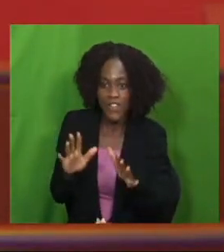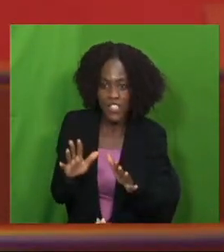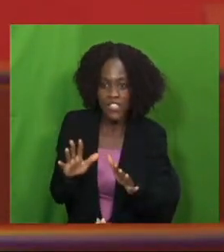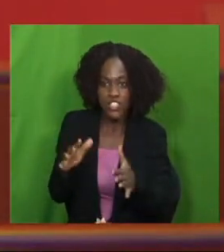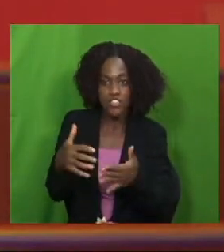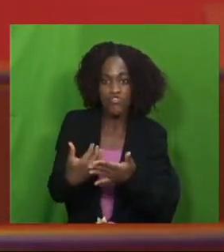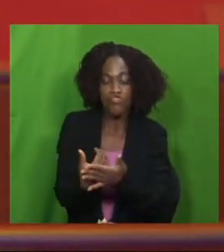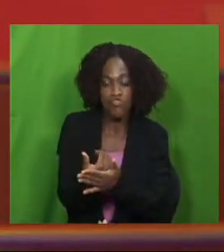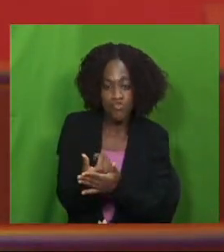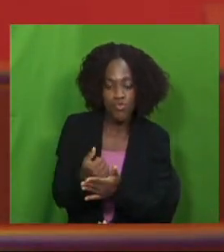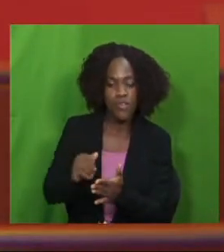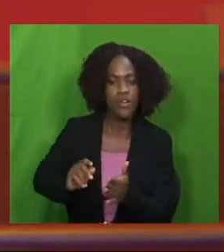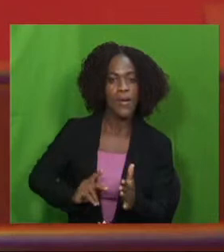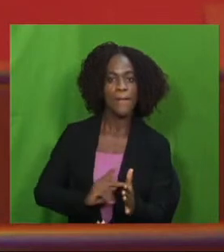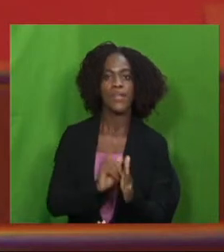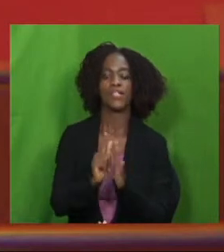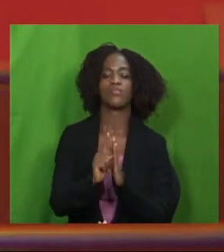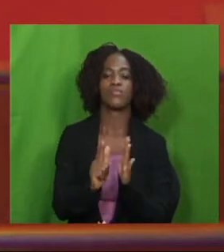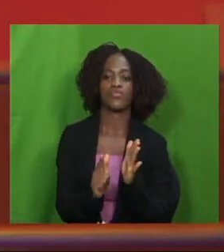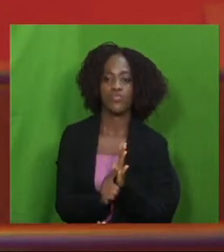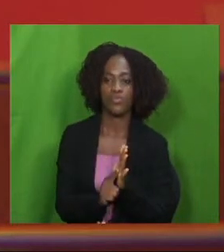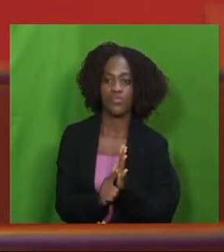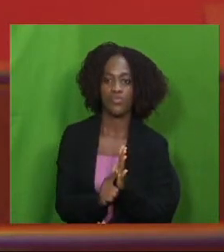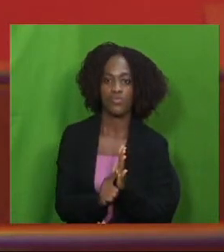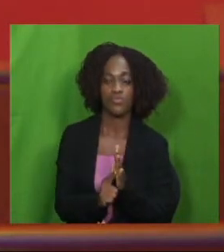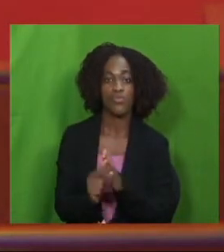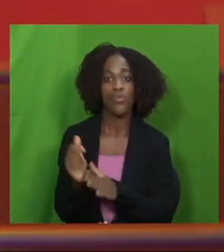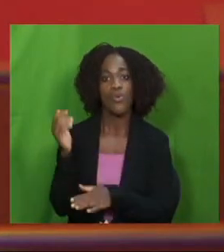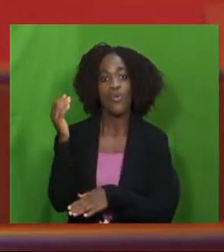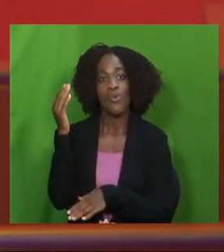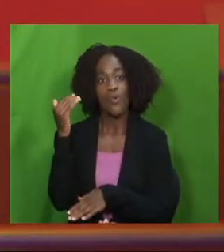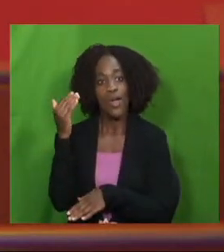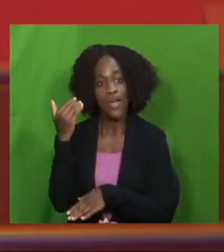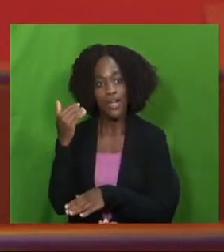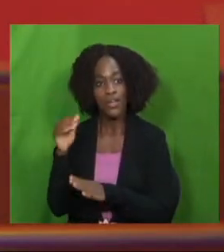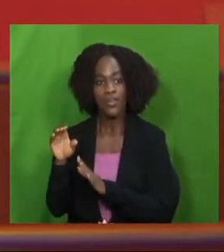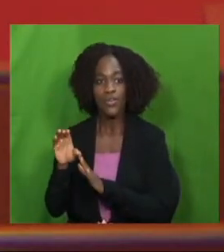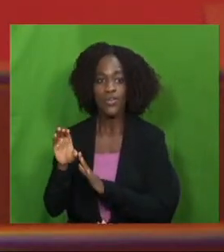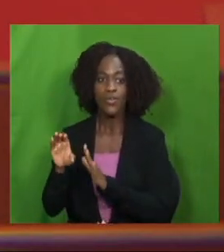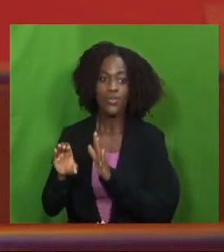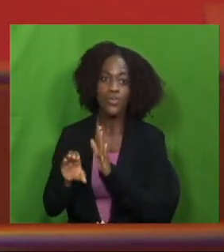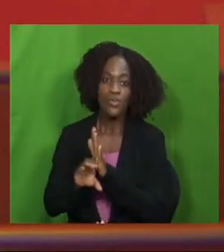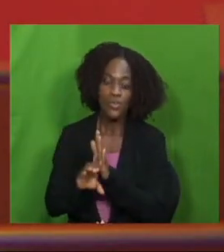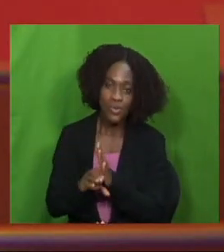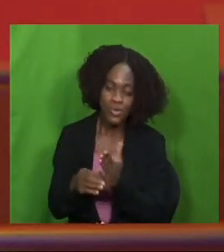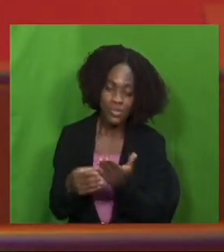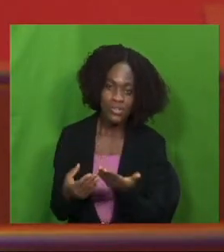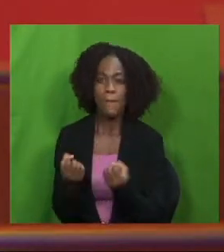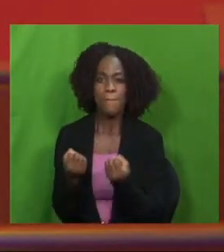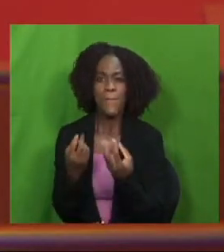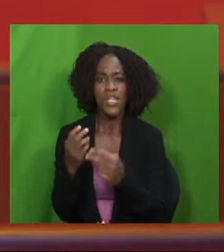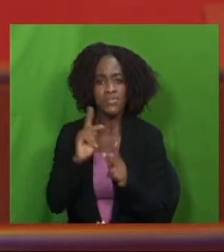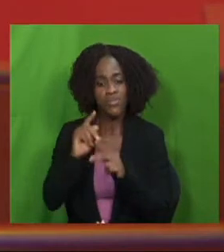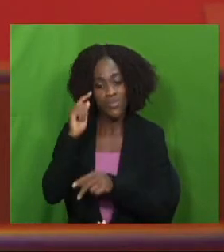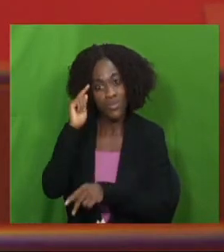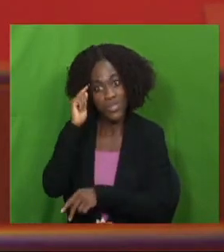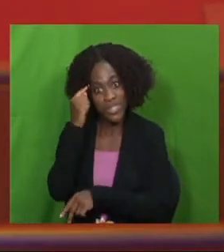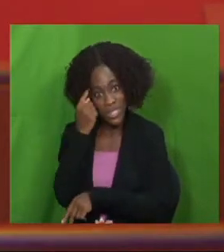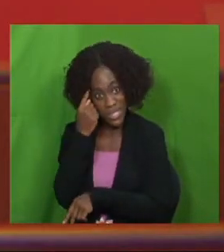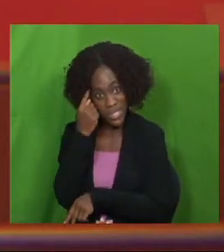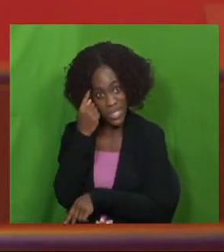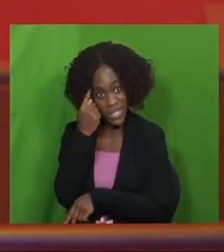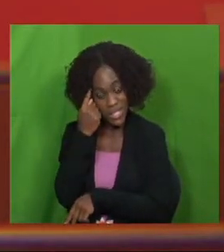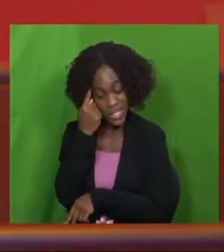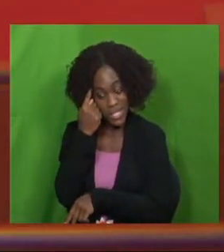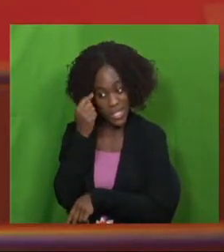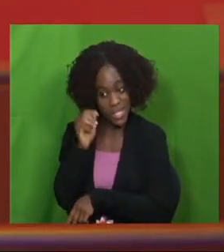standing orders, because we are guided by the provisions of the Constitution. The understanding of many, including